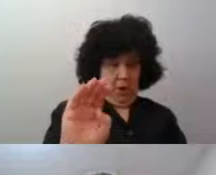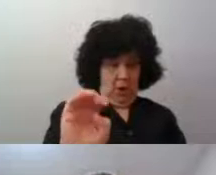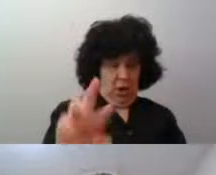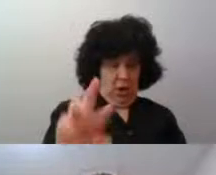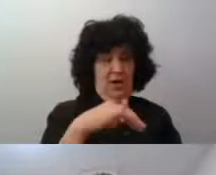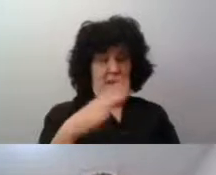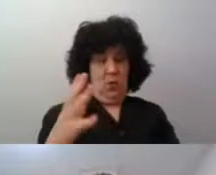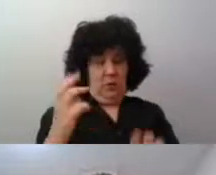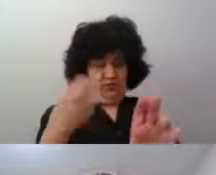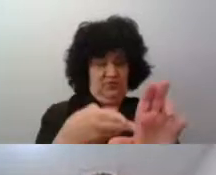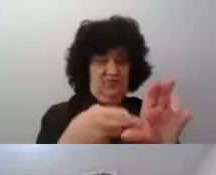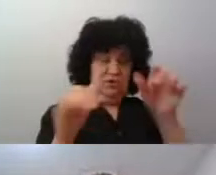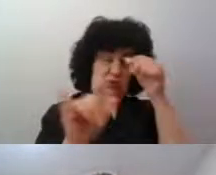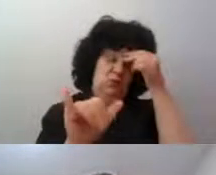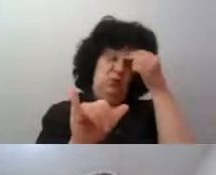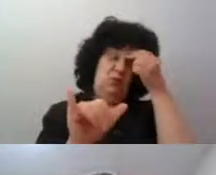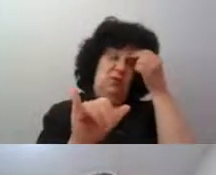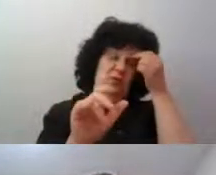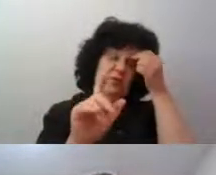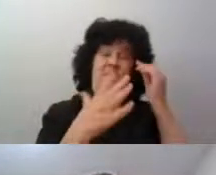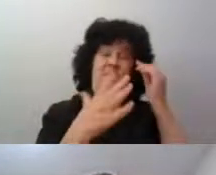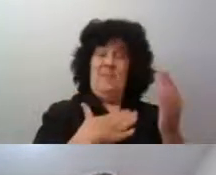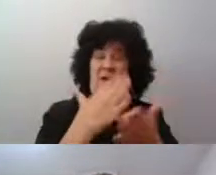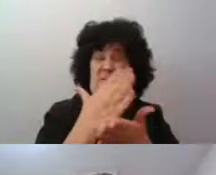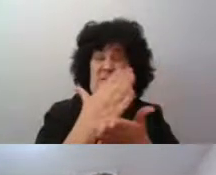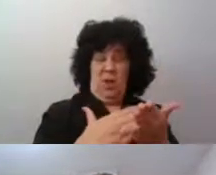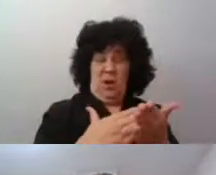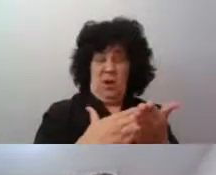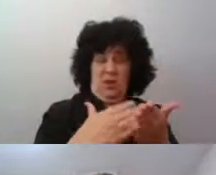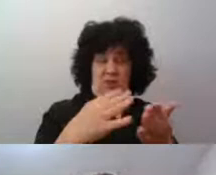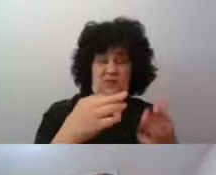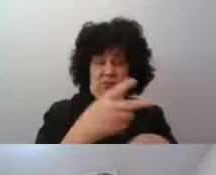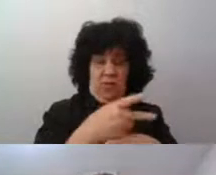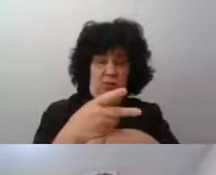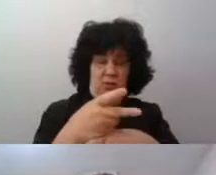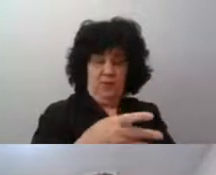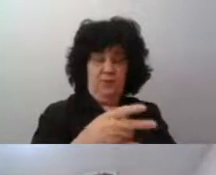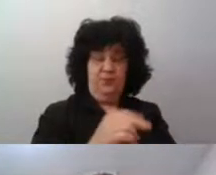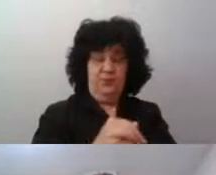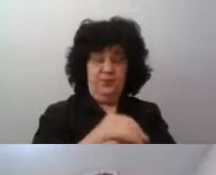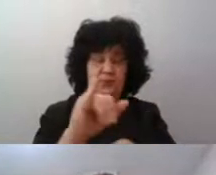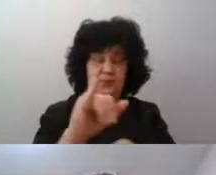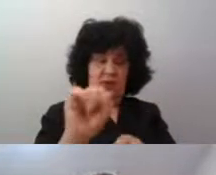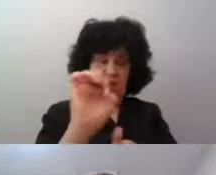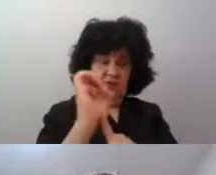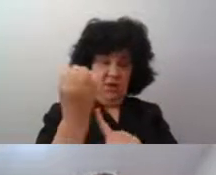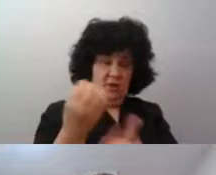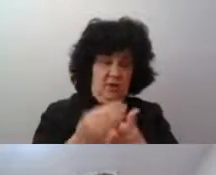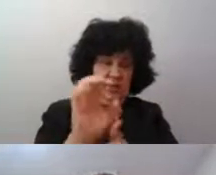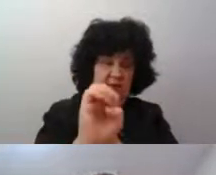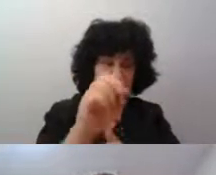so part of the program that I oversee at EPA is the Environmentally Preferable Purchasing Program, or